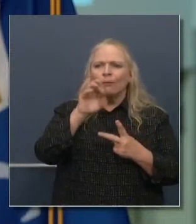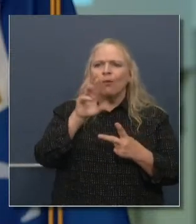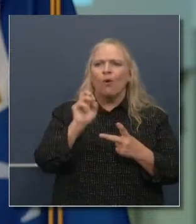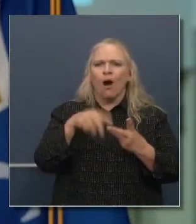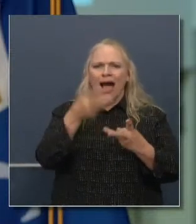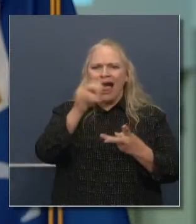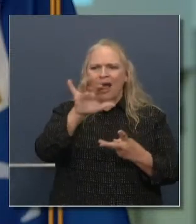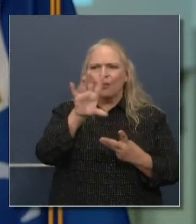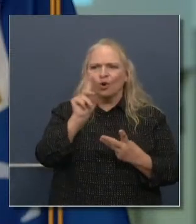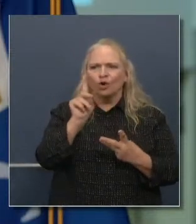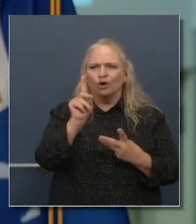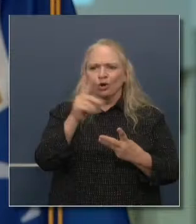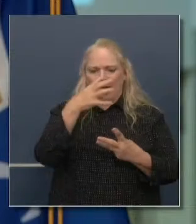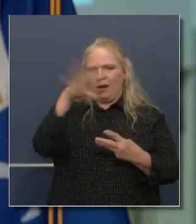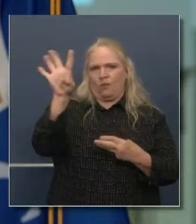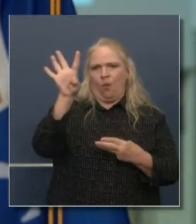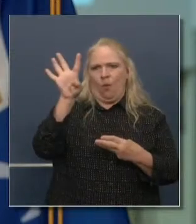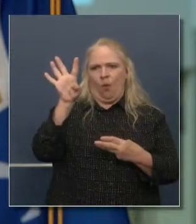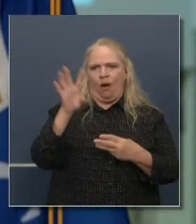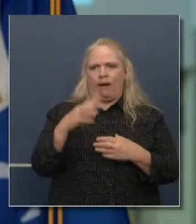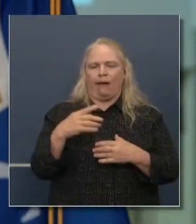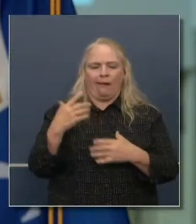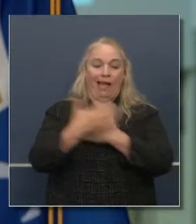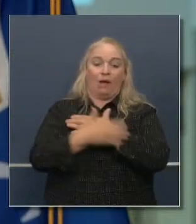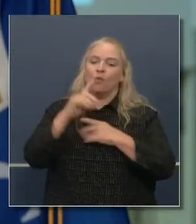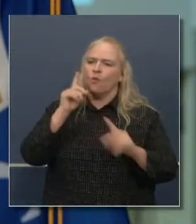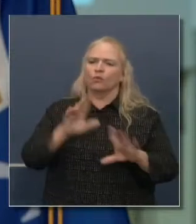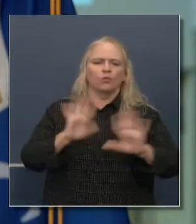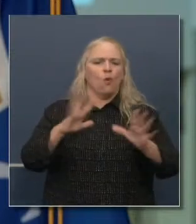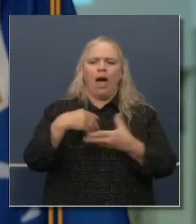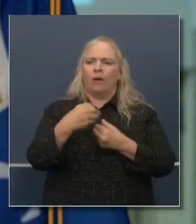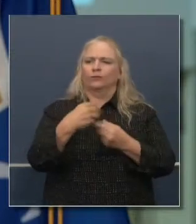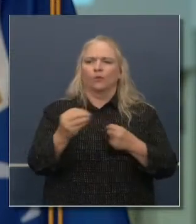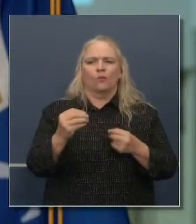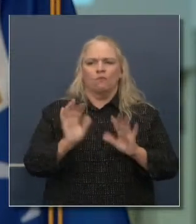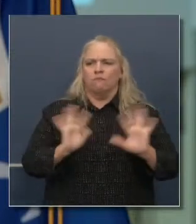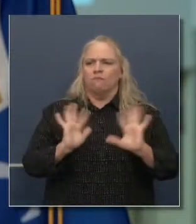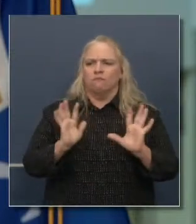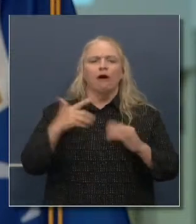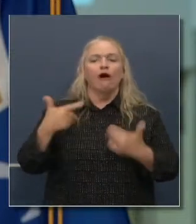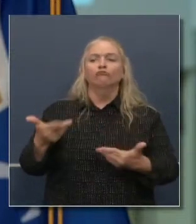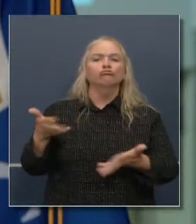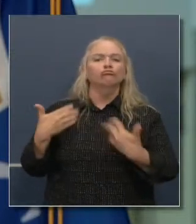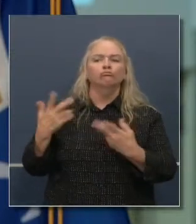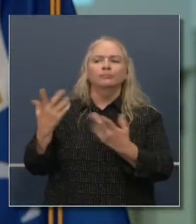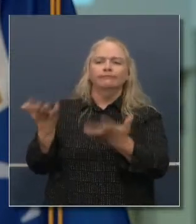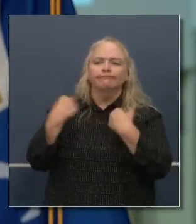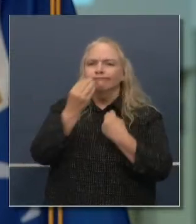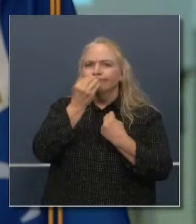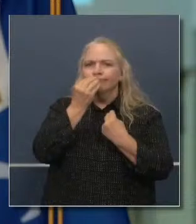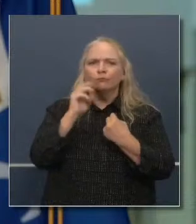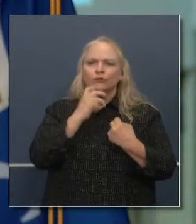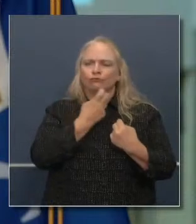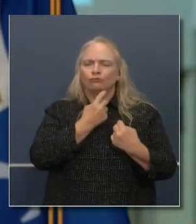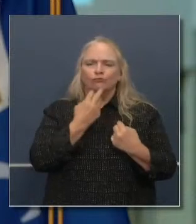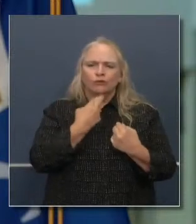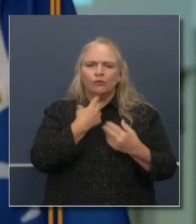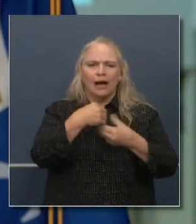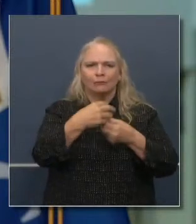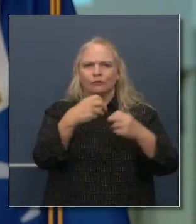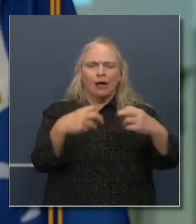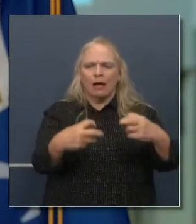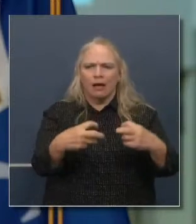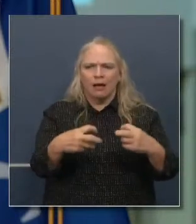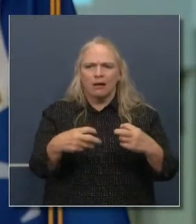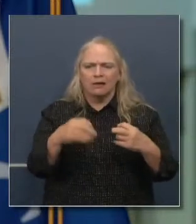county order. A lot of angry people at restaurants, a lot of confusion, and that confusion extends even to this briefing because